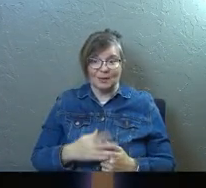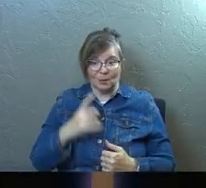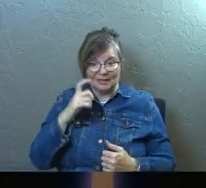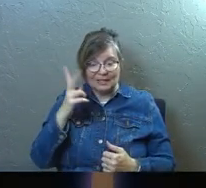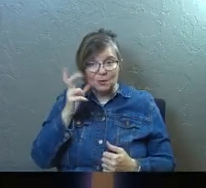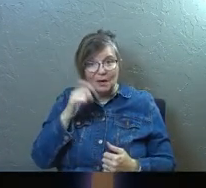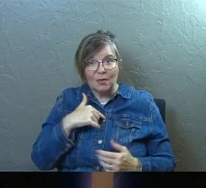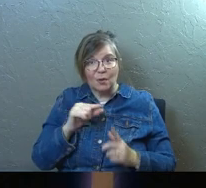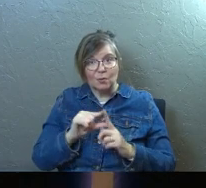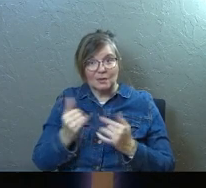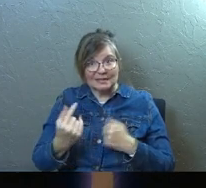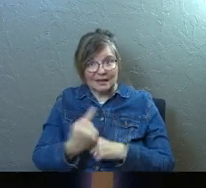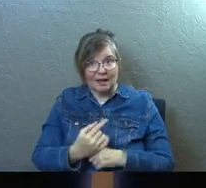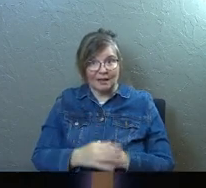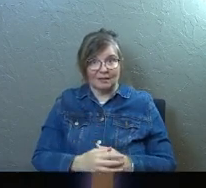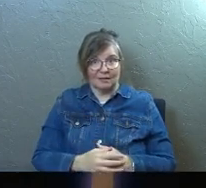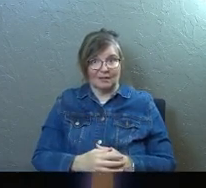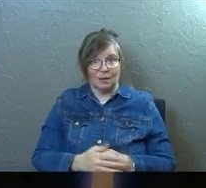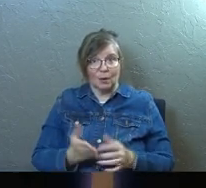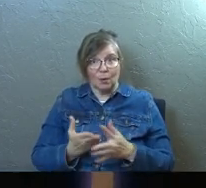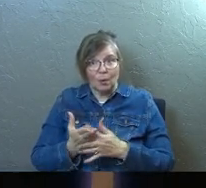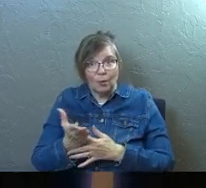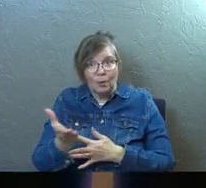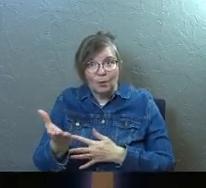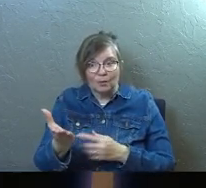we need to hear those words today?